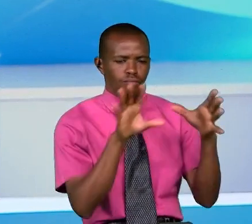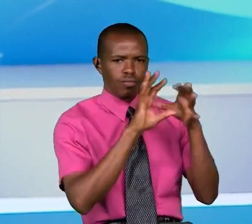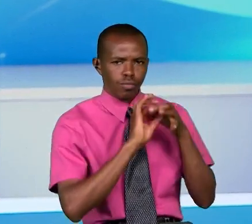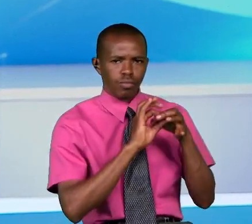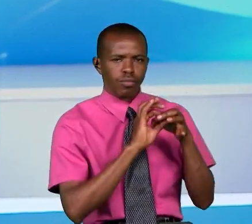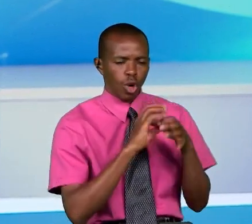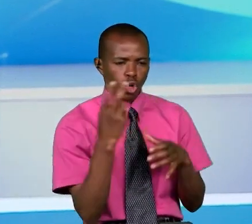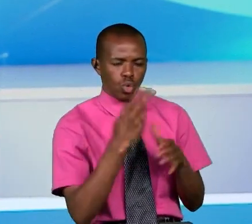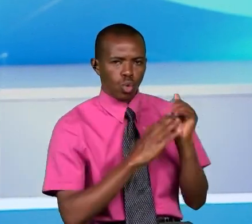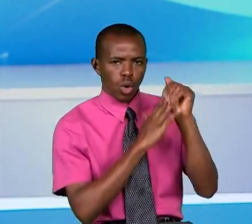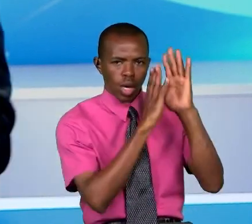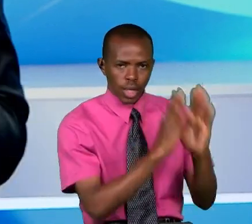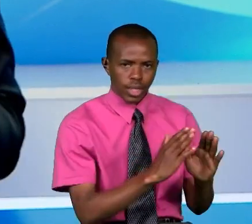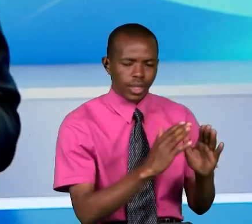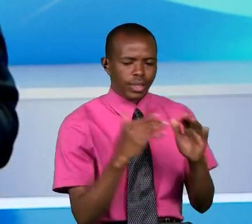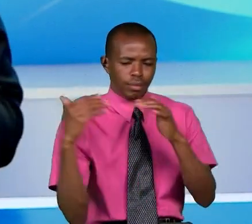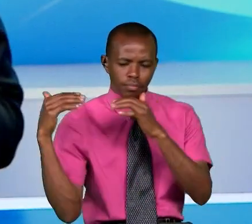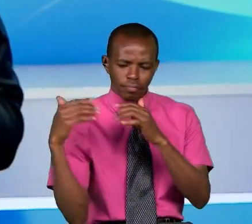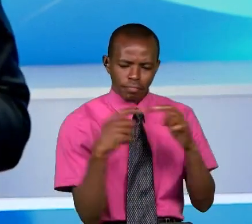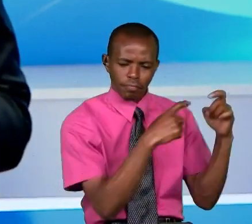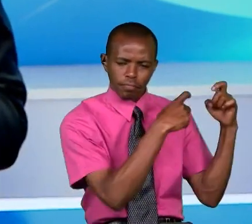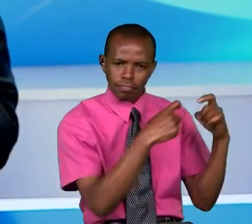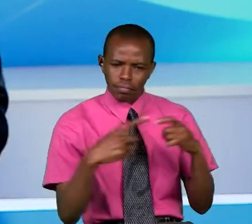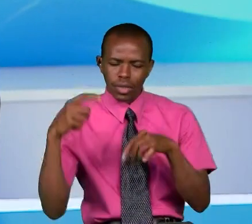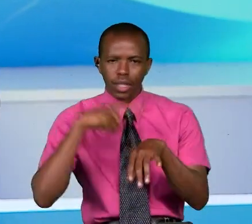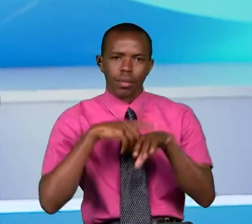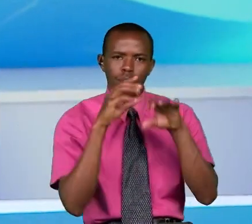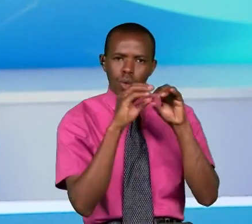viongozi wawili ambao wamekuwa kizozana kwa muda sasa.